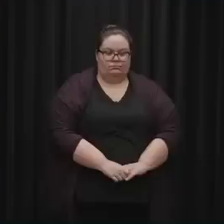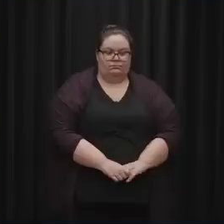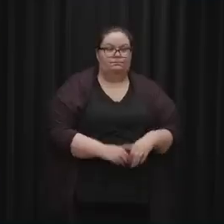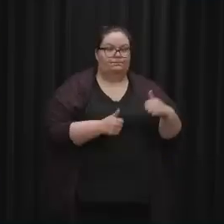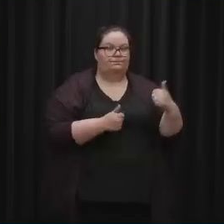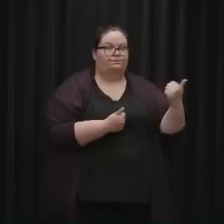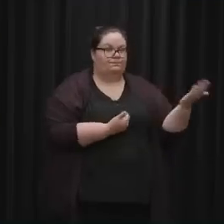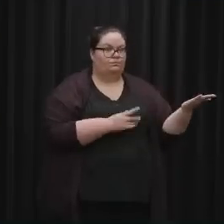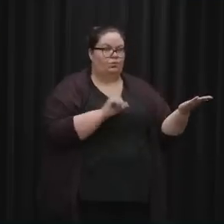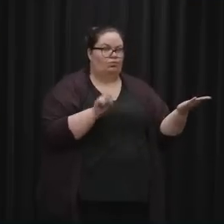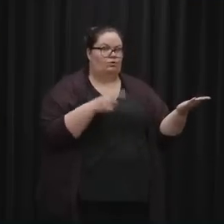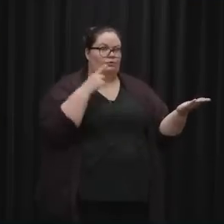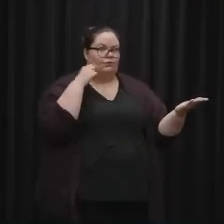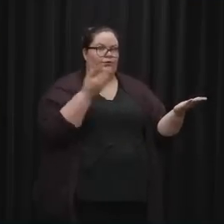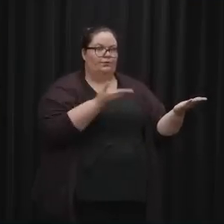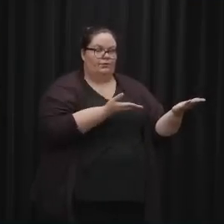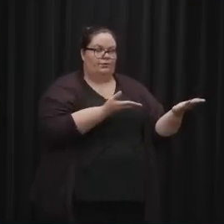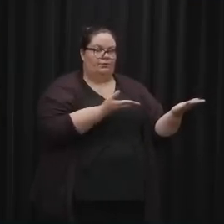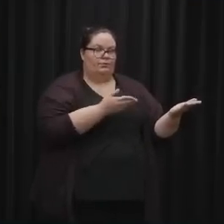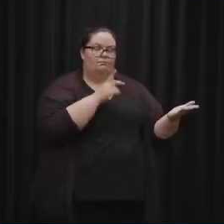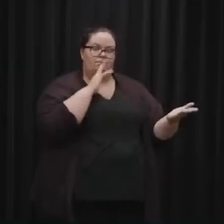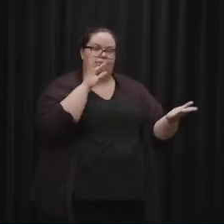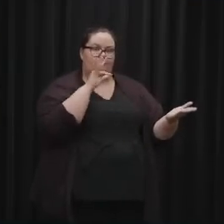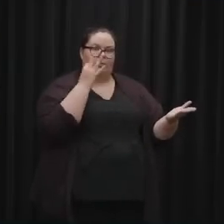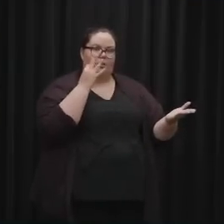My next question is for the Premier.